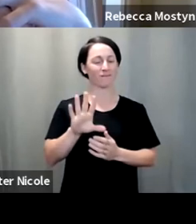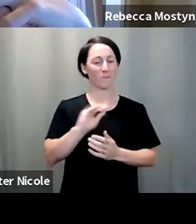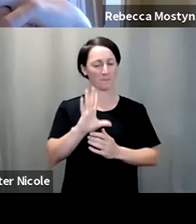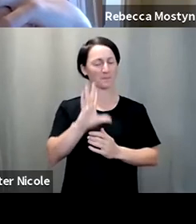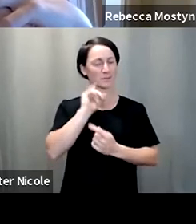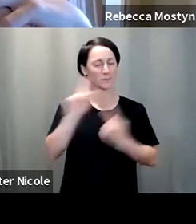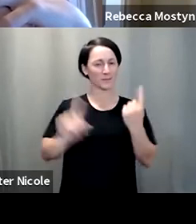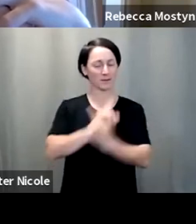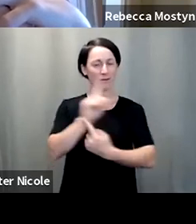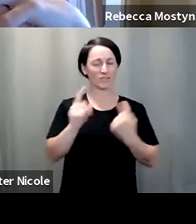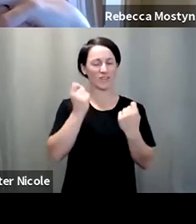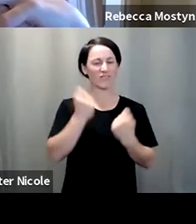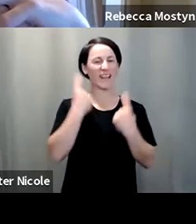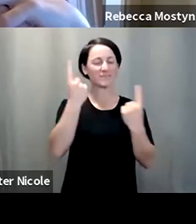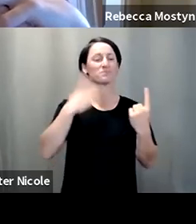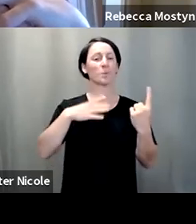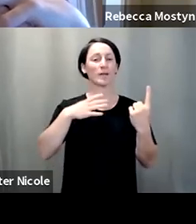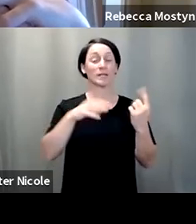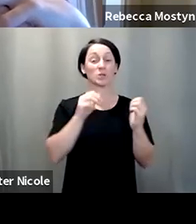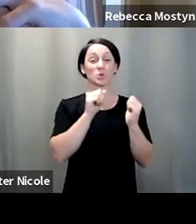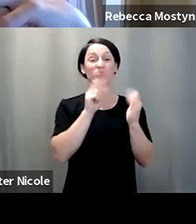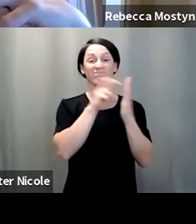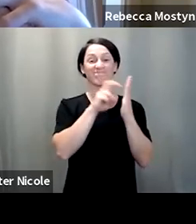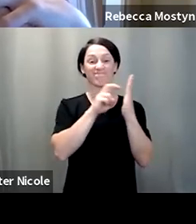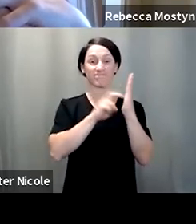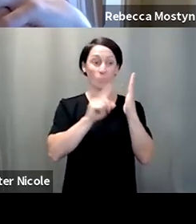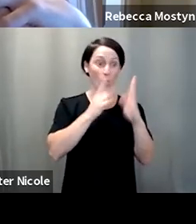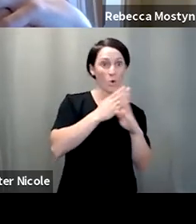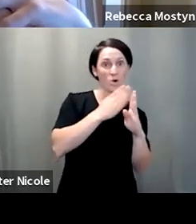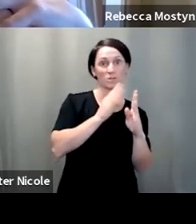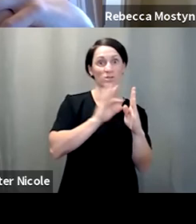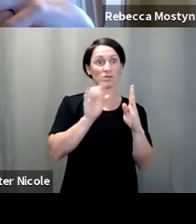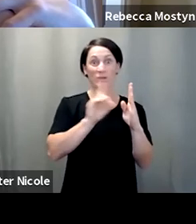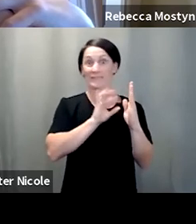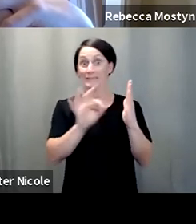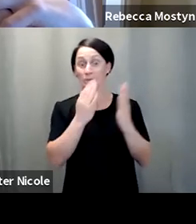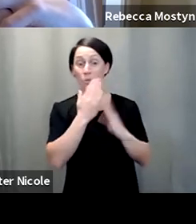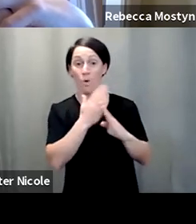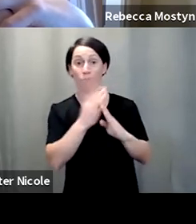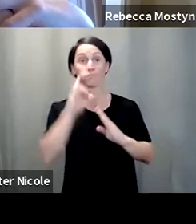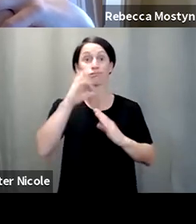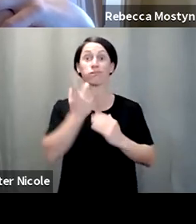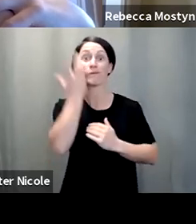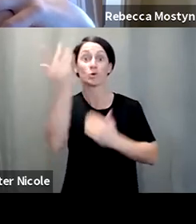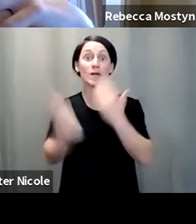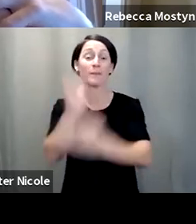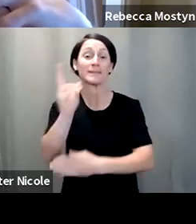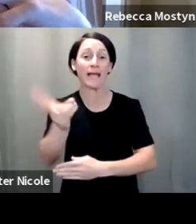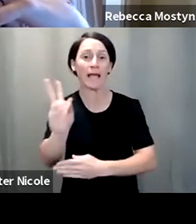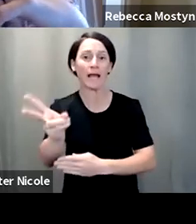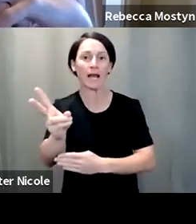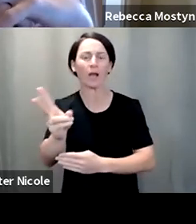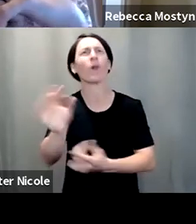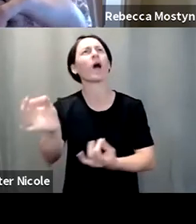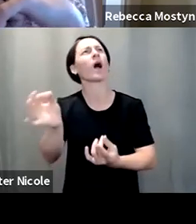document what we've done, what worked, what didn't. And so the next time something happens, we're not starting with a blank